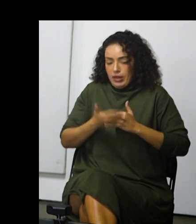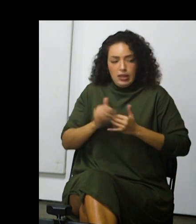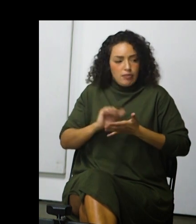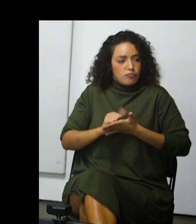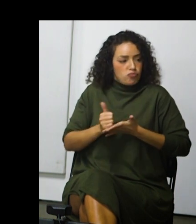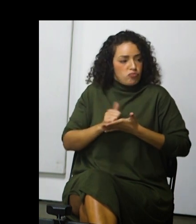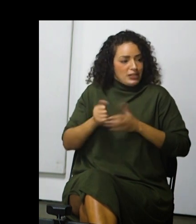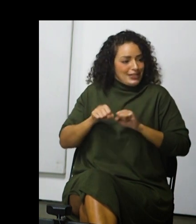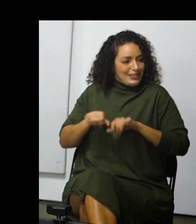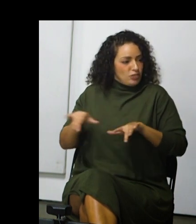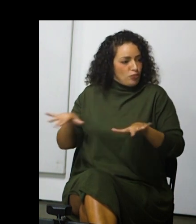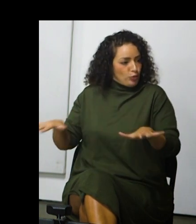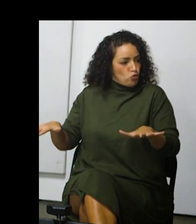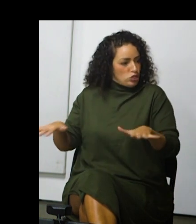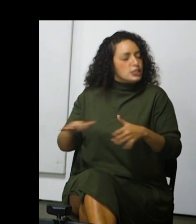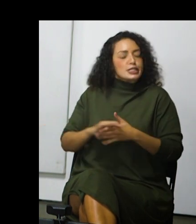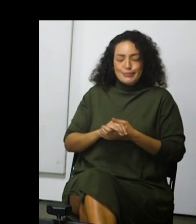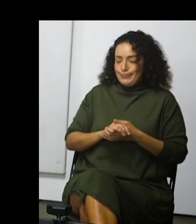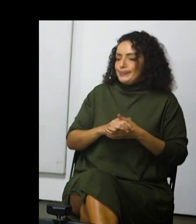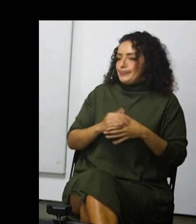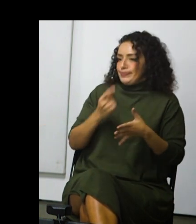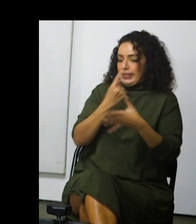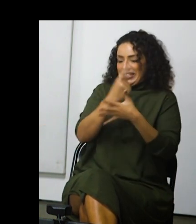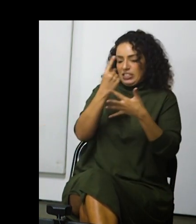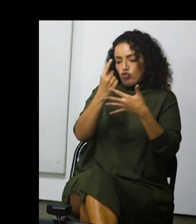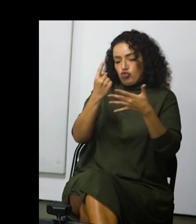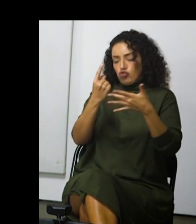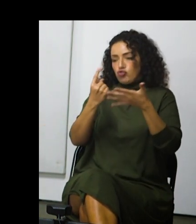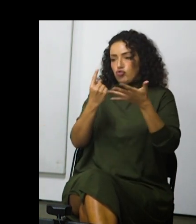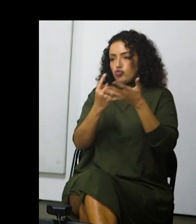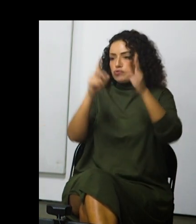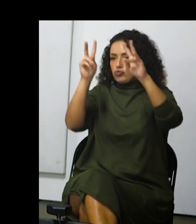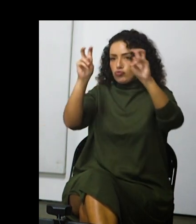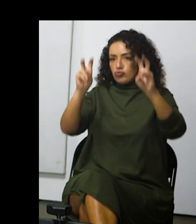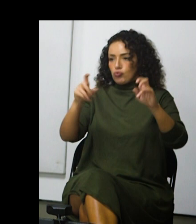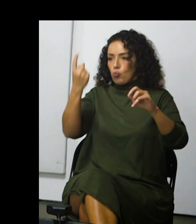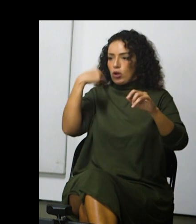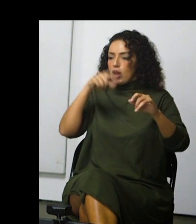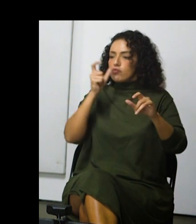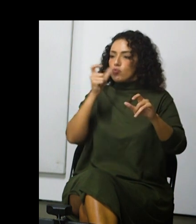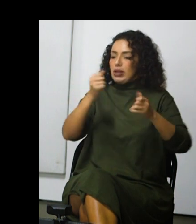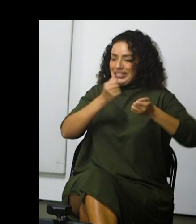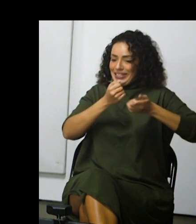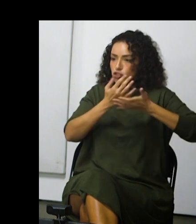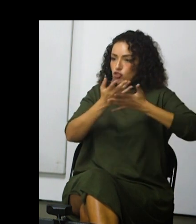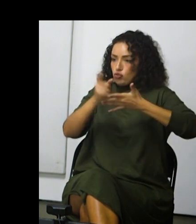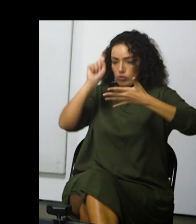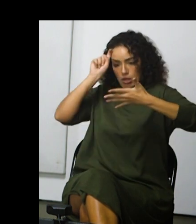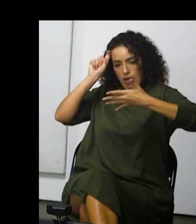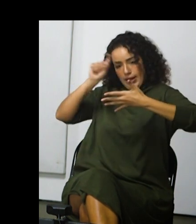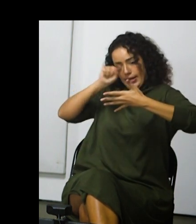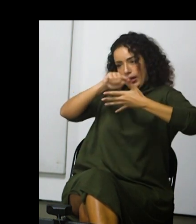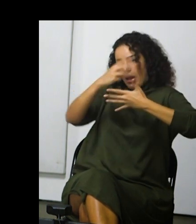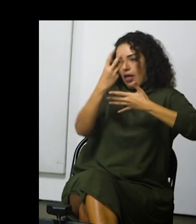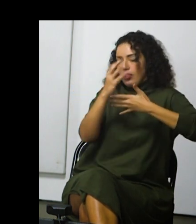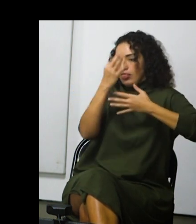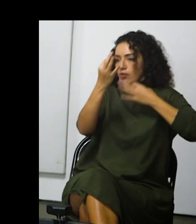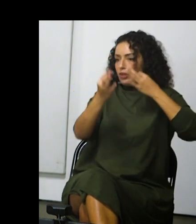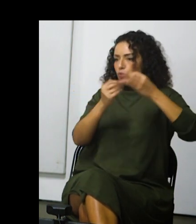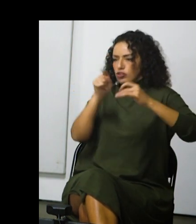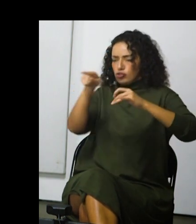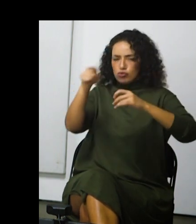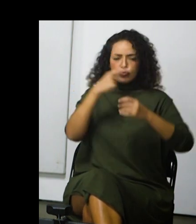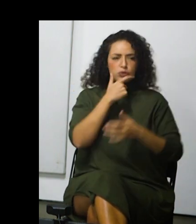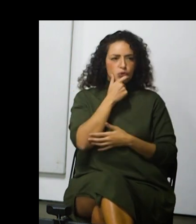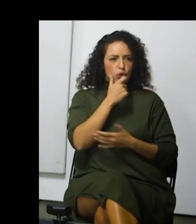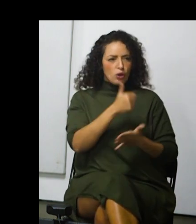distribution. Each made up of 100 words introducing the idea, 3 questions for thinking through this